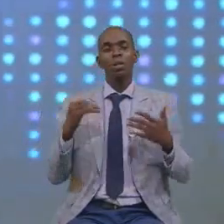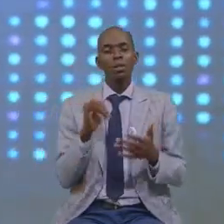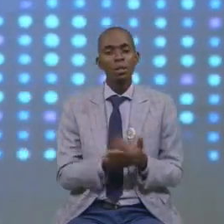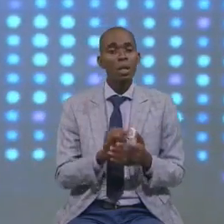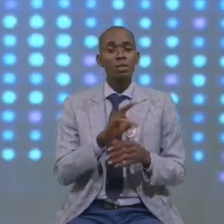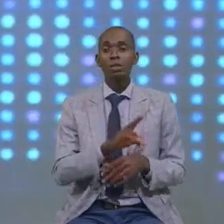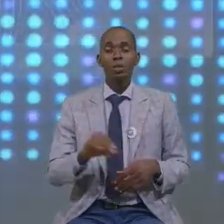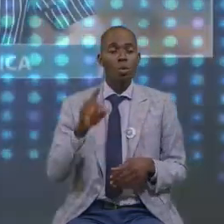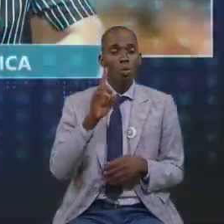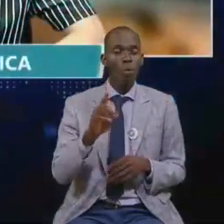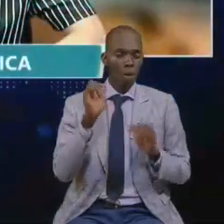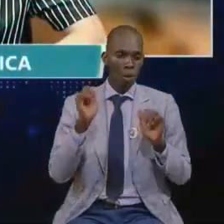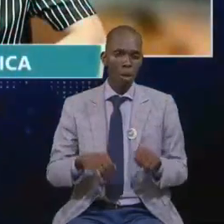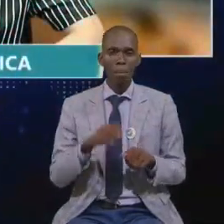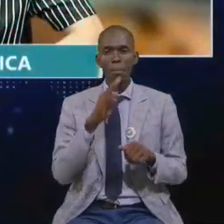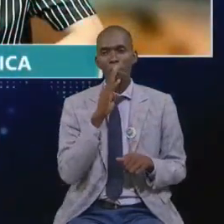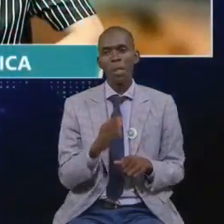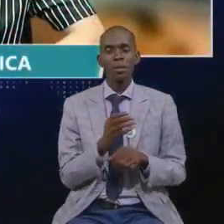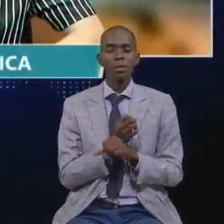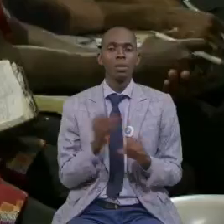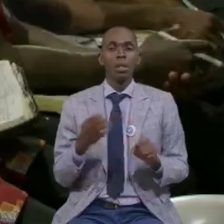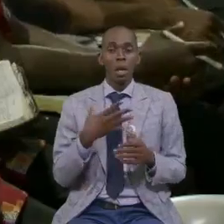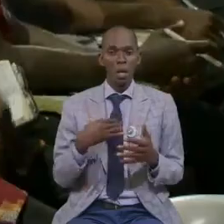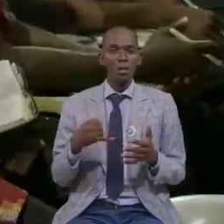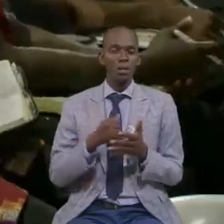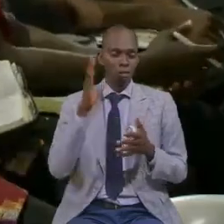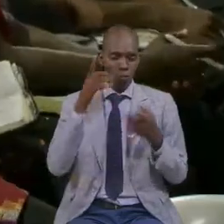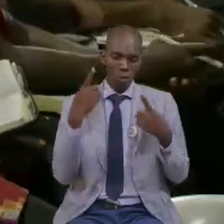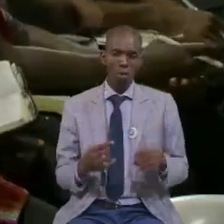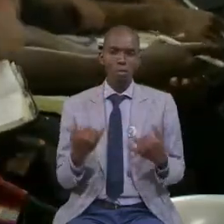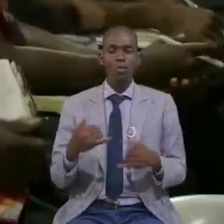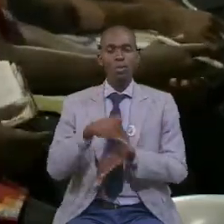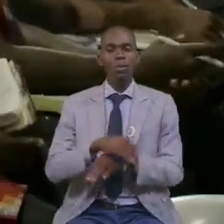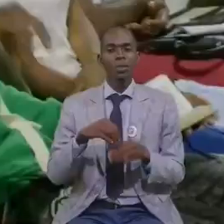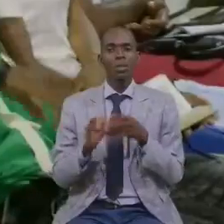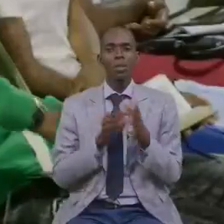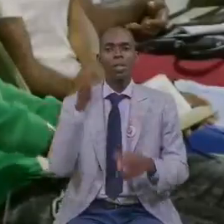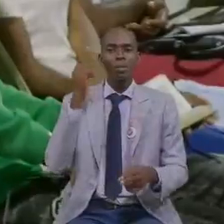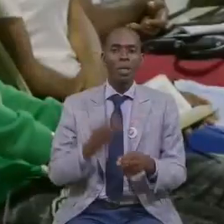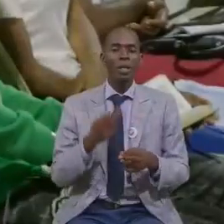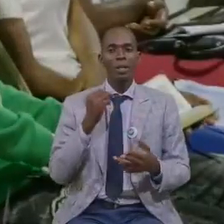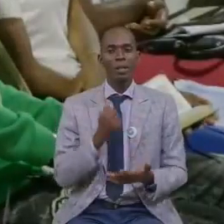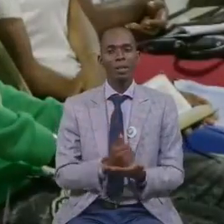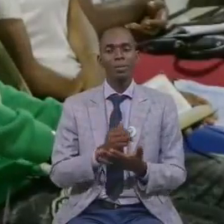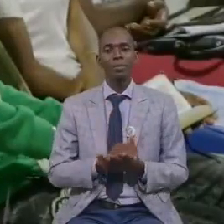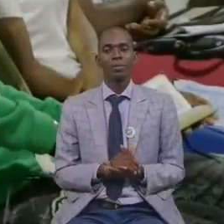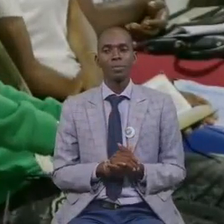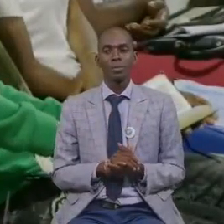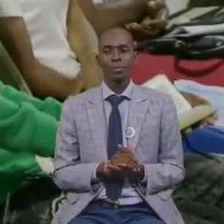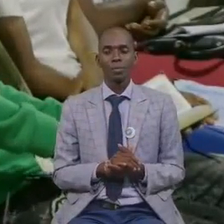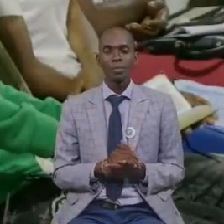nobody can mistake. And it will happen today. Amen. Amen. Give